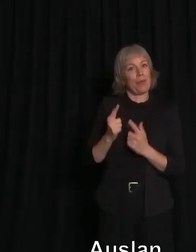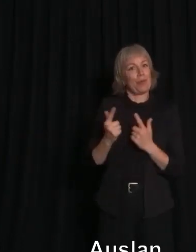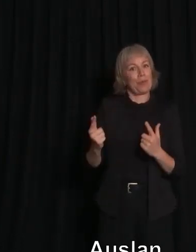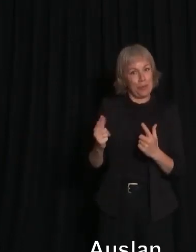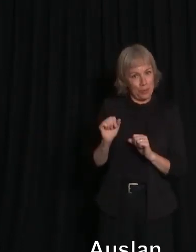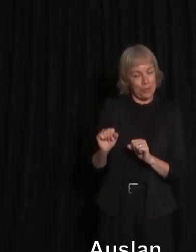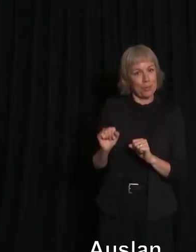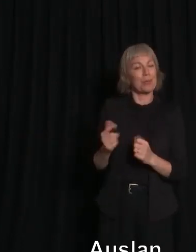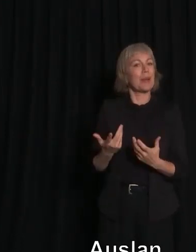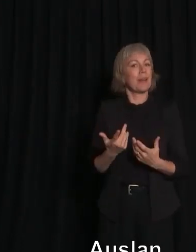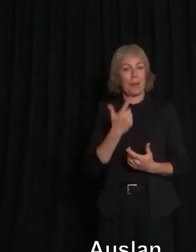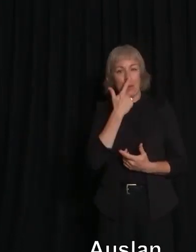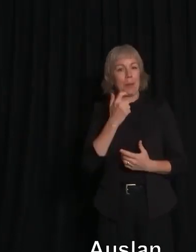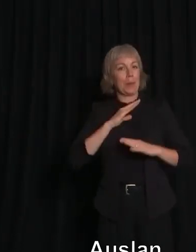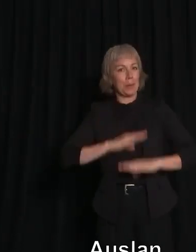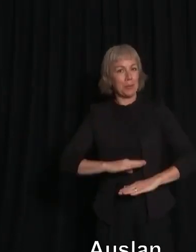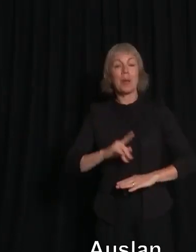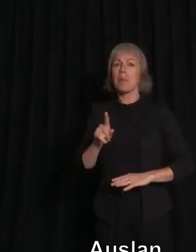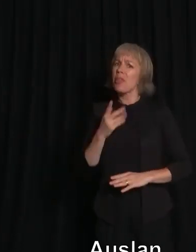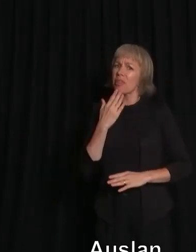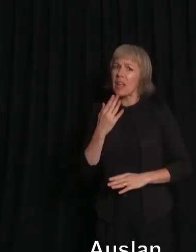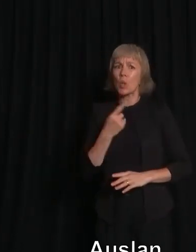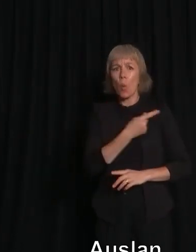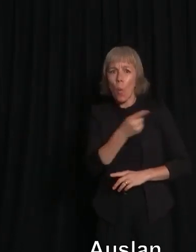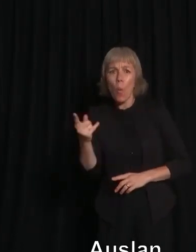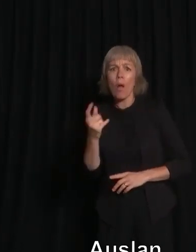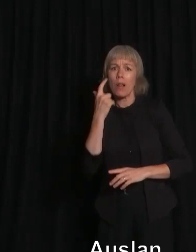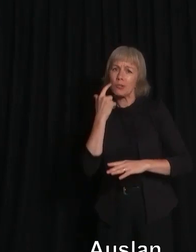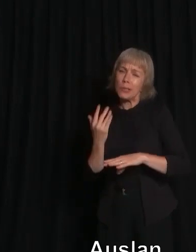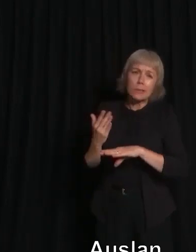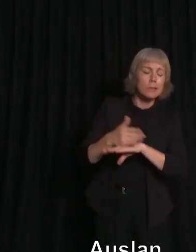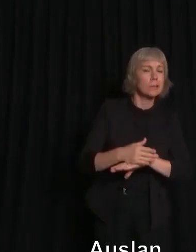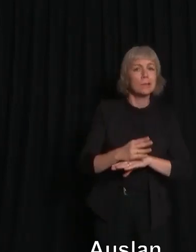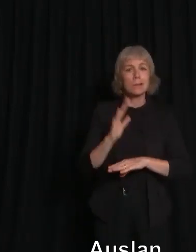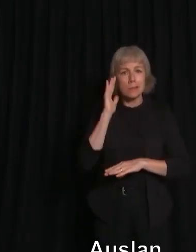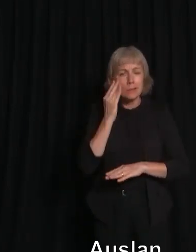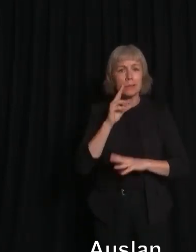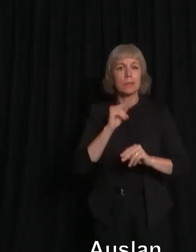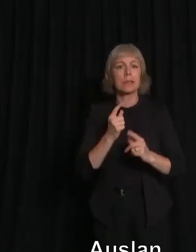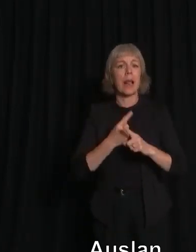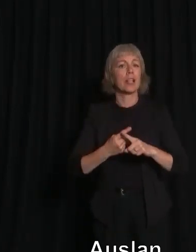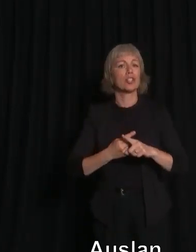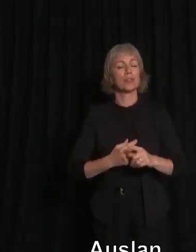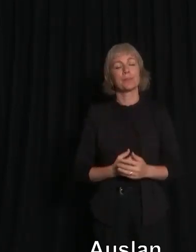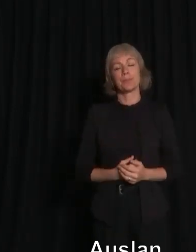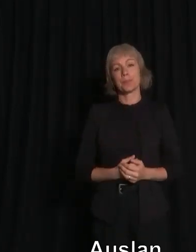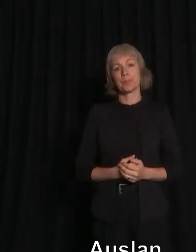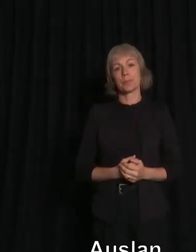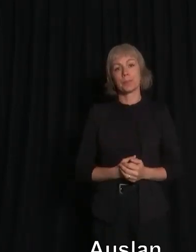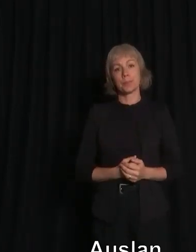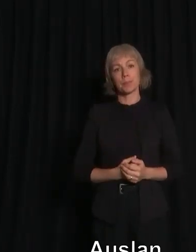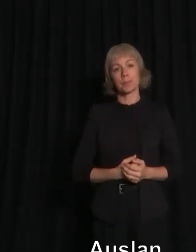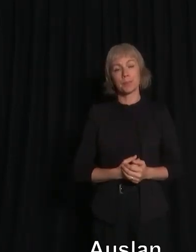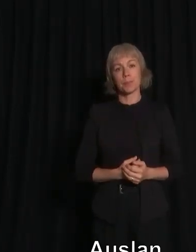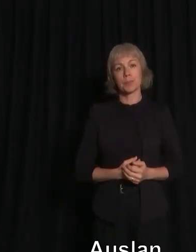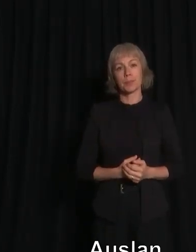want to thank everyone for making that effort to make sure that we can all be heard. Para ir a la pregunta, me parece fundamental